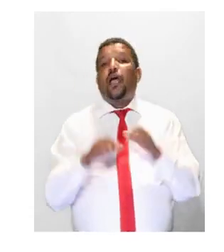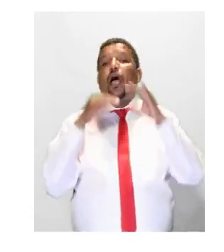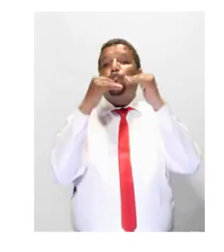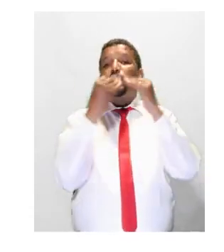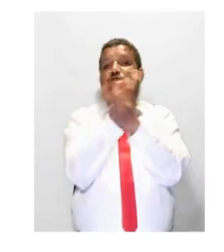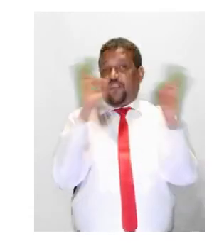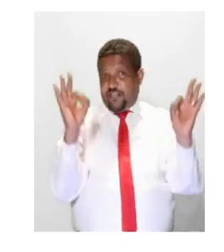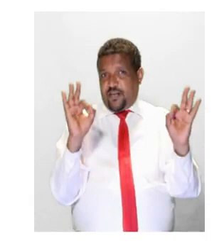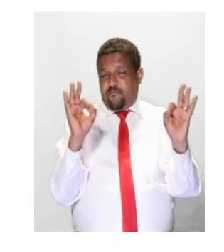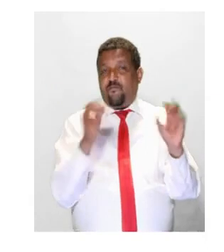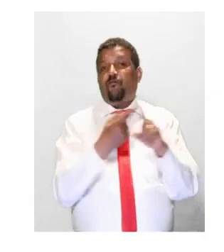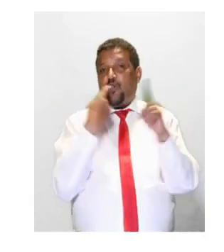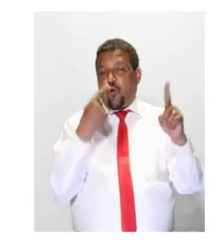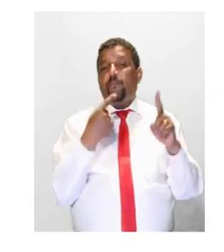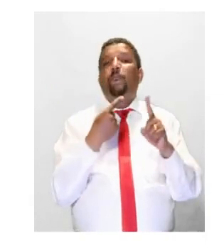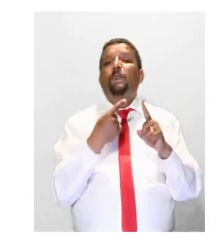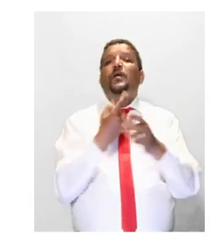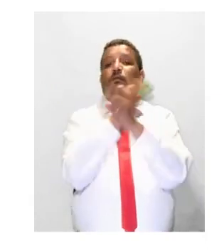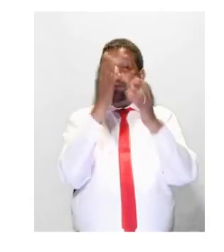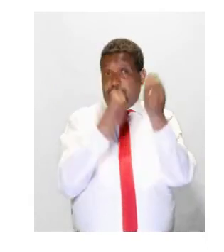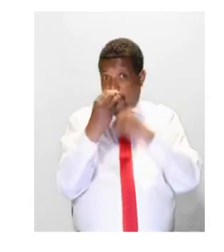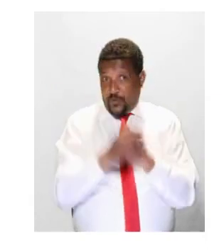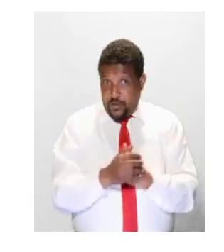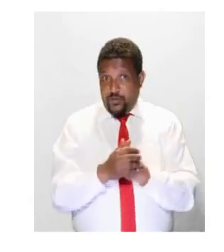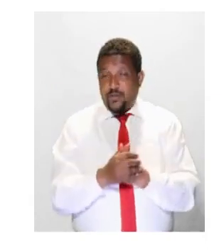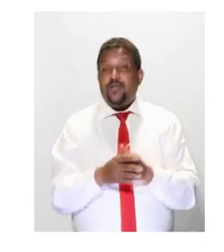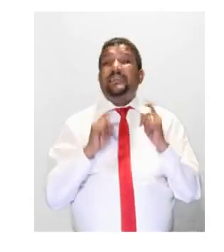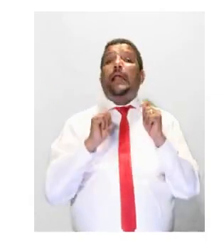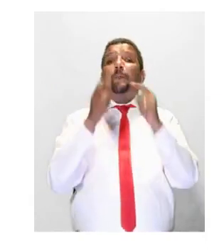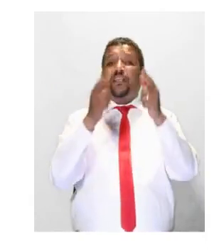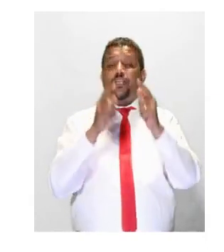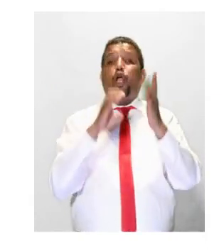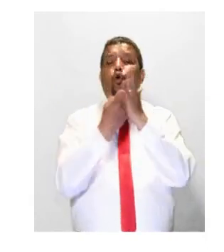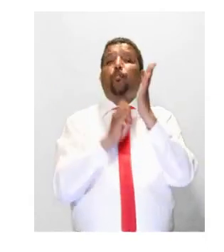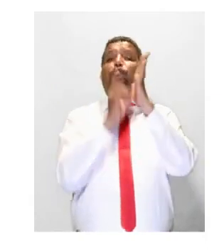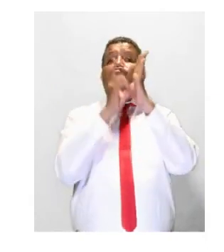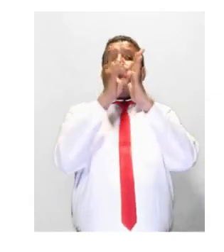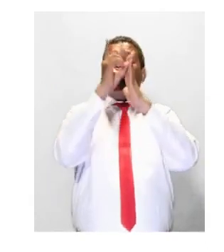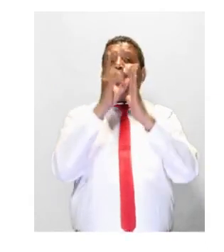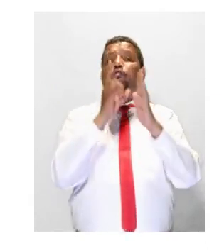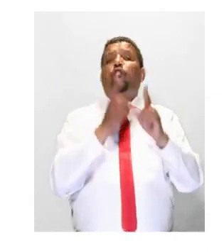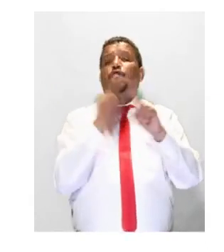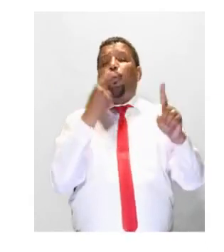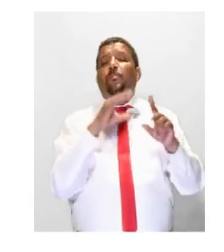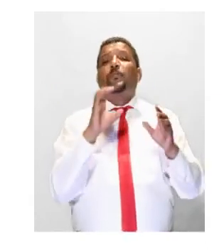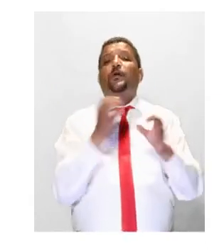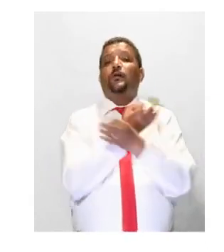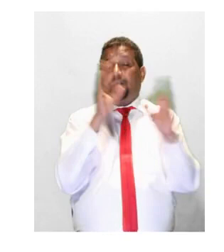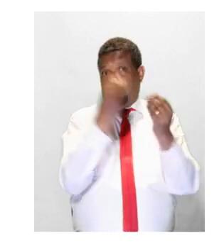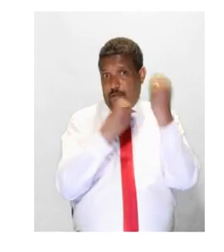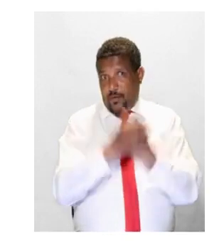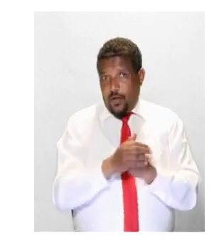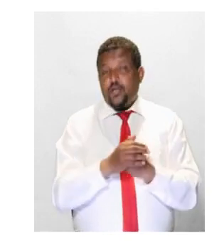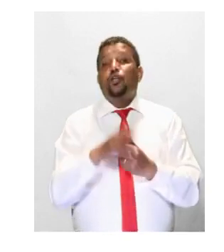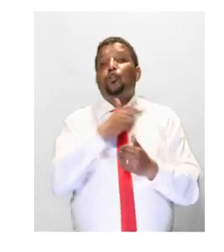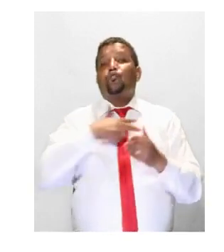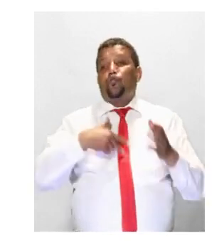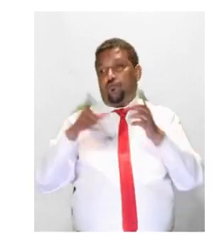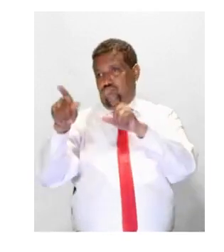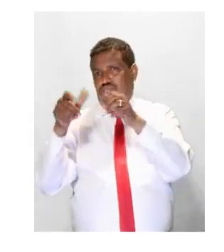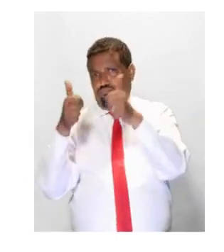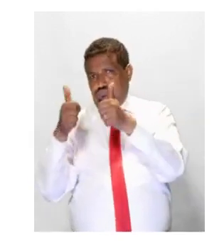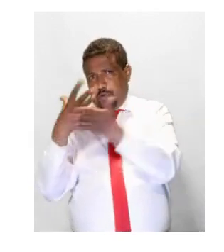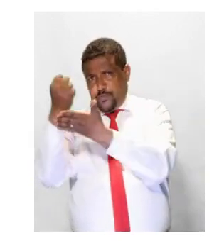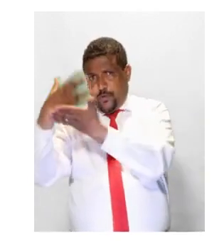capitalist. And rapid and planned economic development is from the capitalist. Social welfare is from the command. And fewer